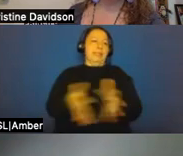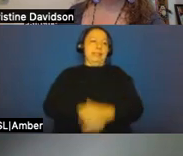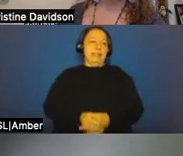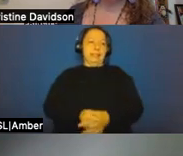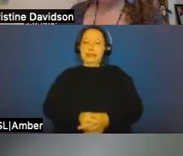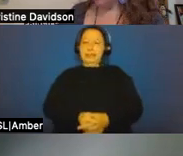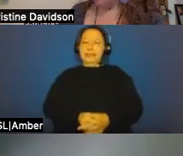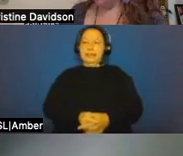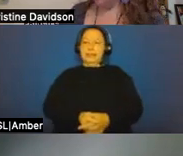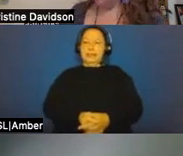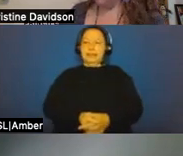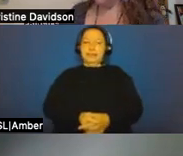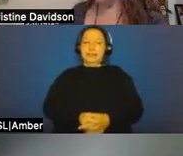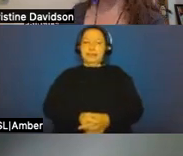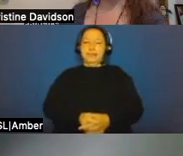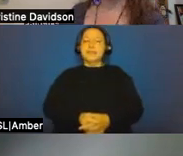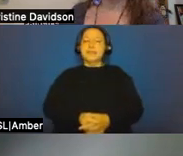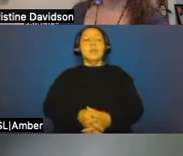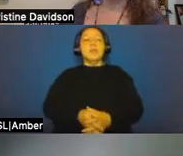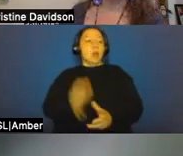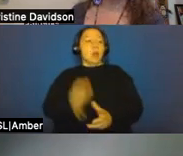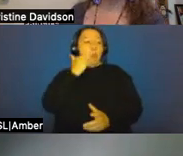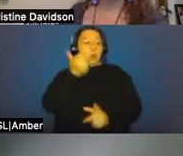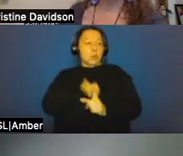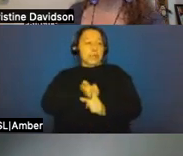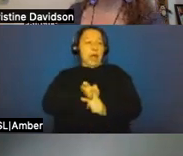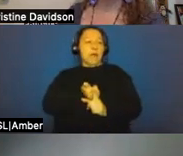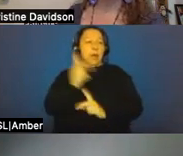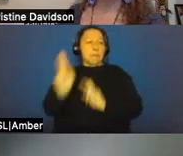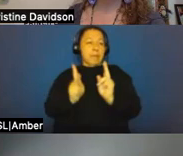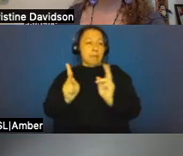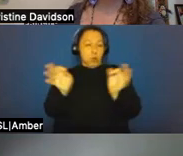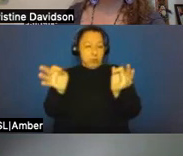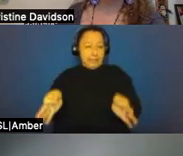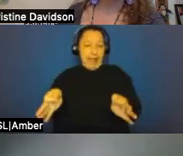or do you disagree? Prostitution is a choice.